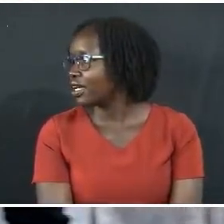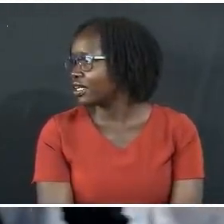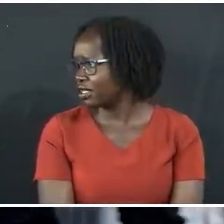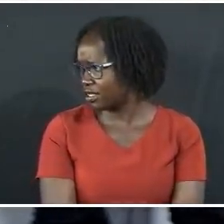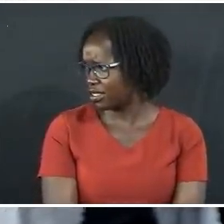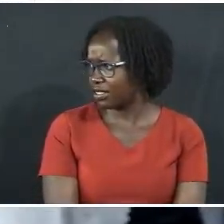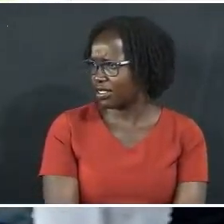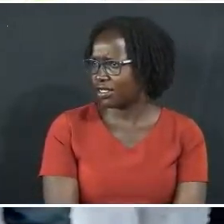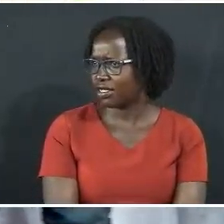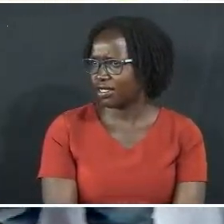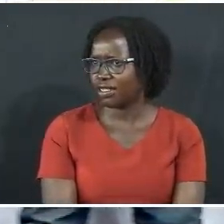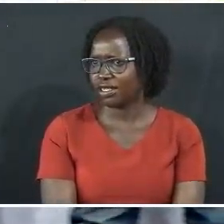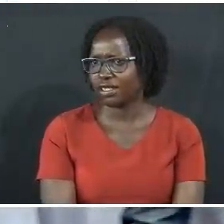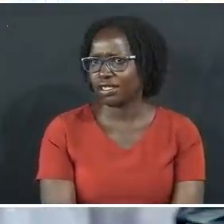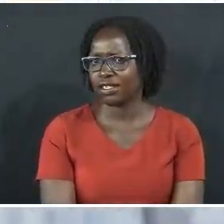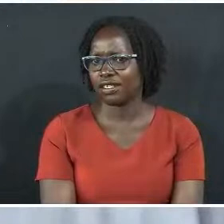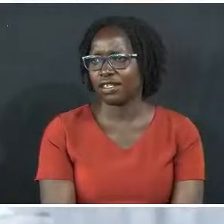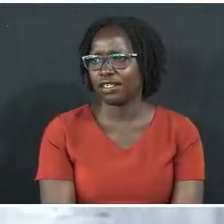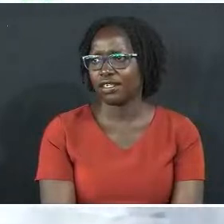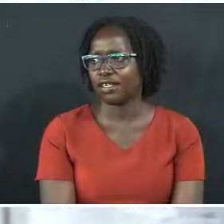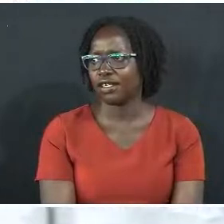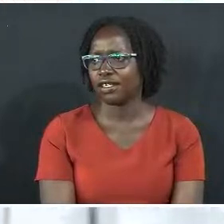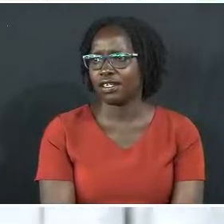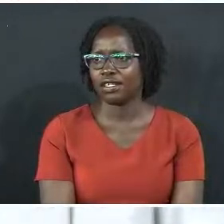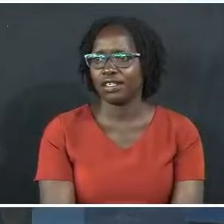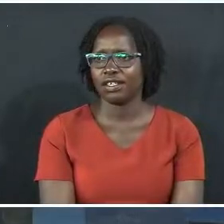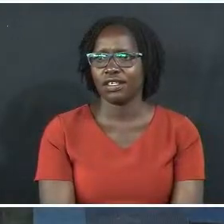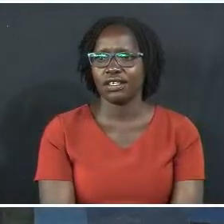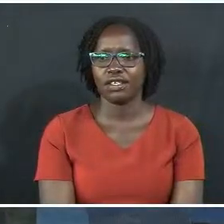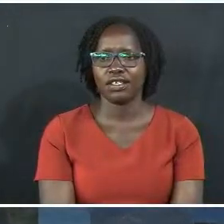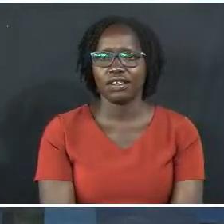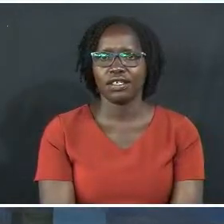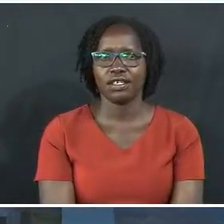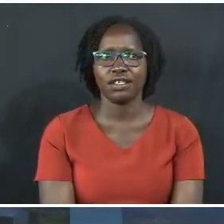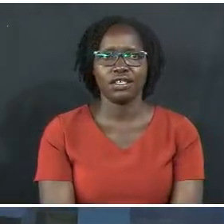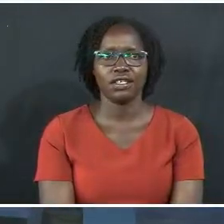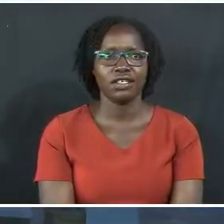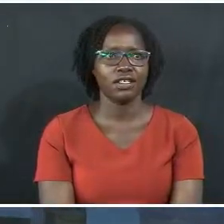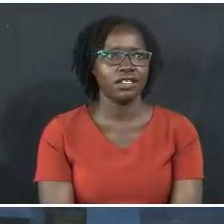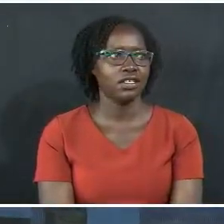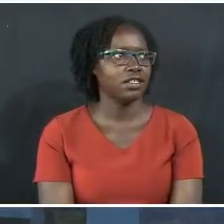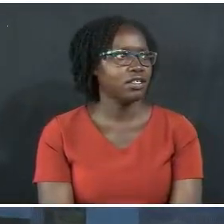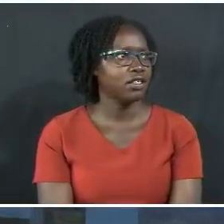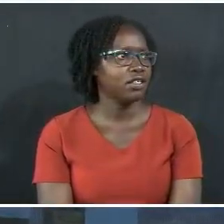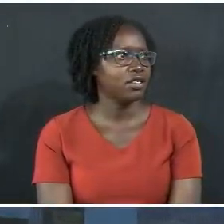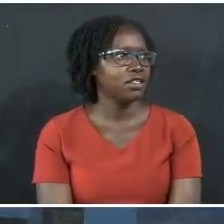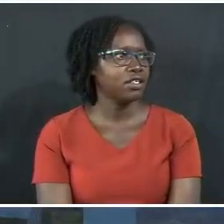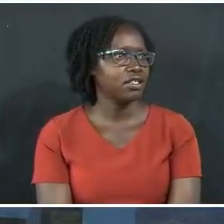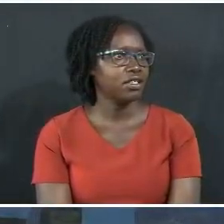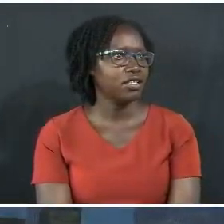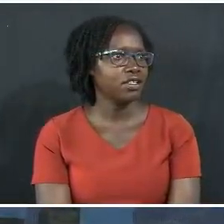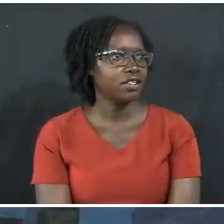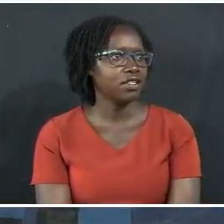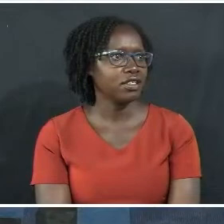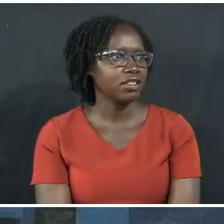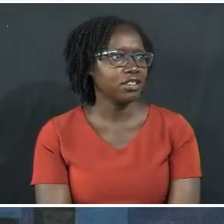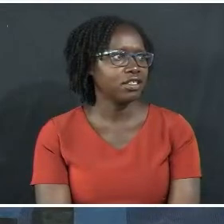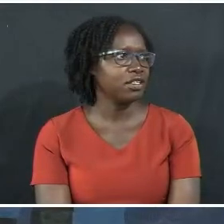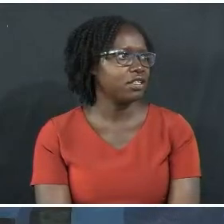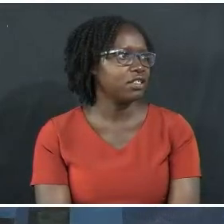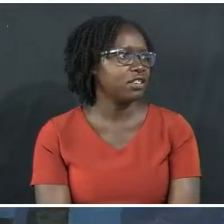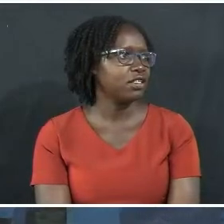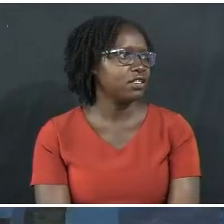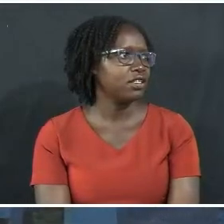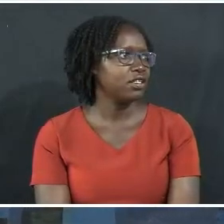In honor of what God has done, bringing into his kingdom precious souls, shall we